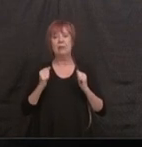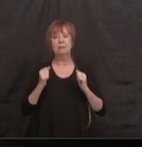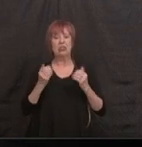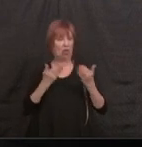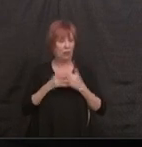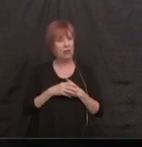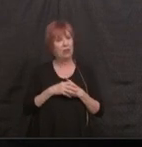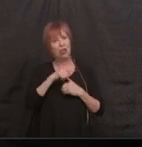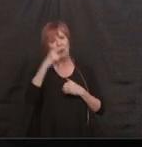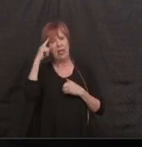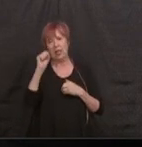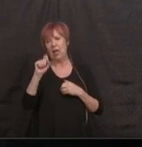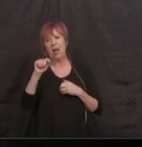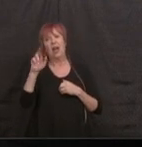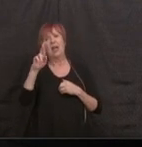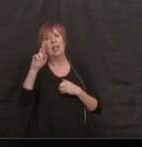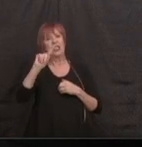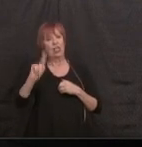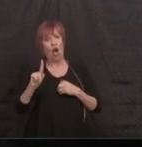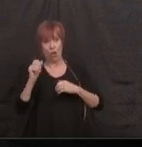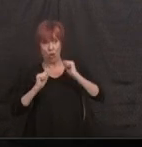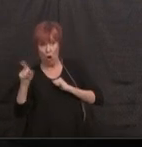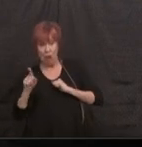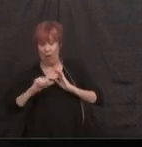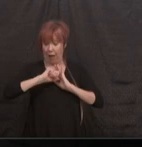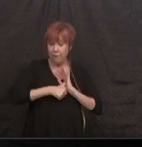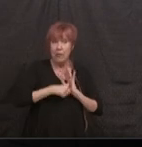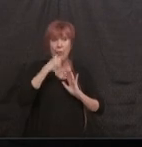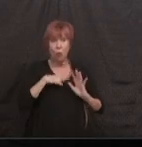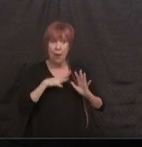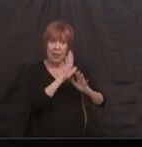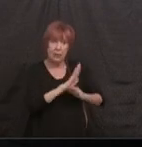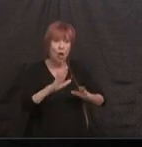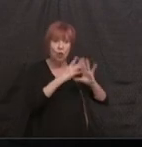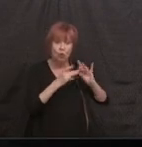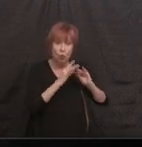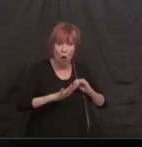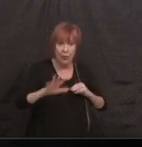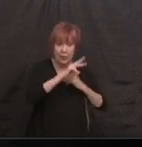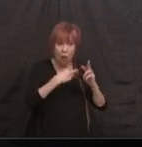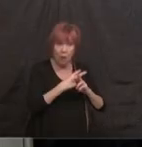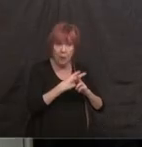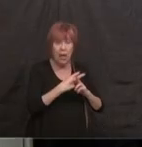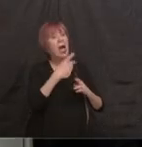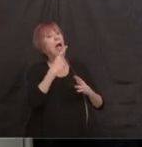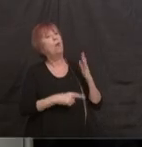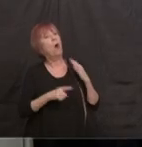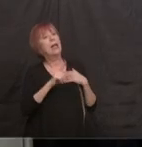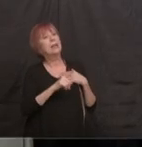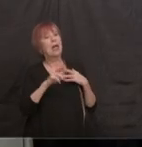STARZ shows are amplifying women's stories globally? And what has the response been